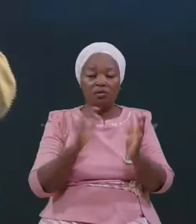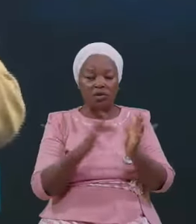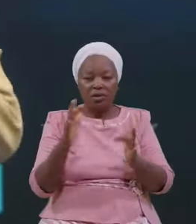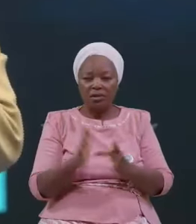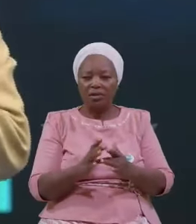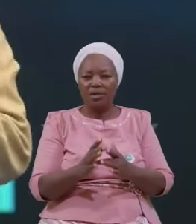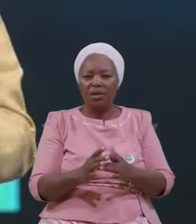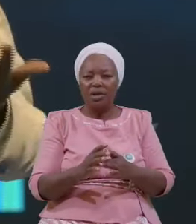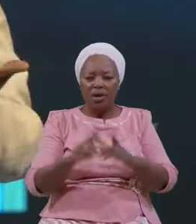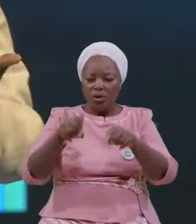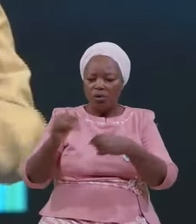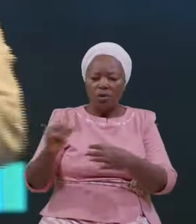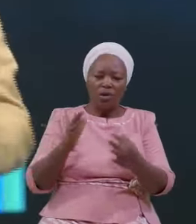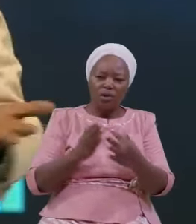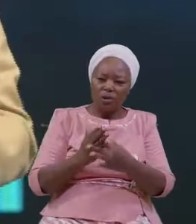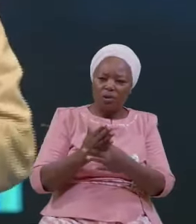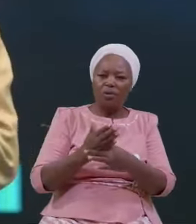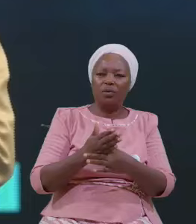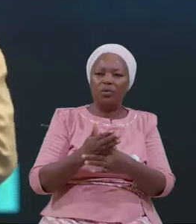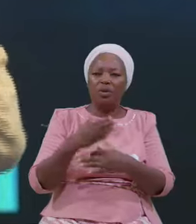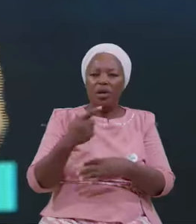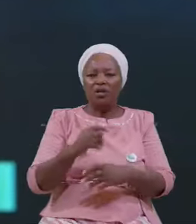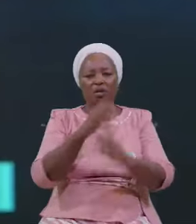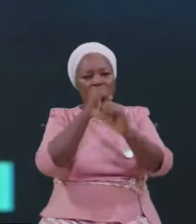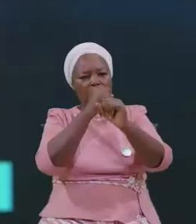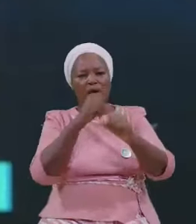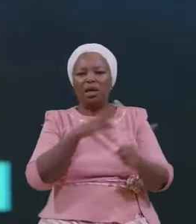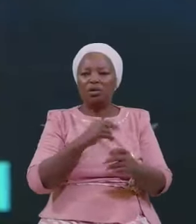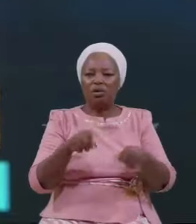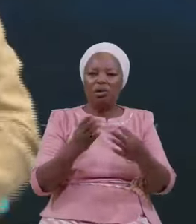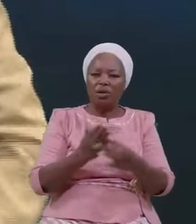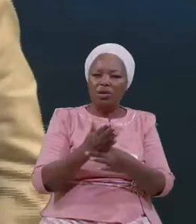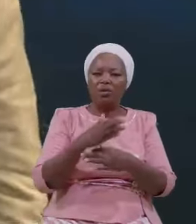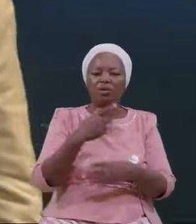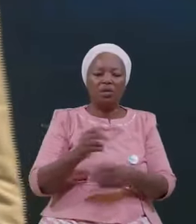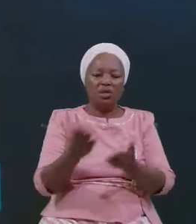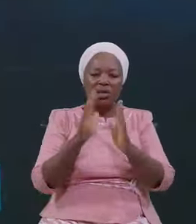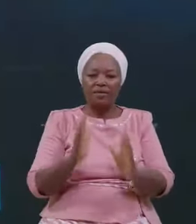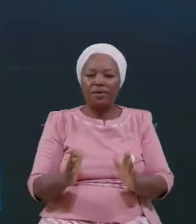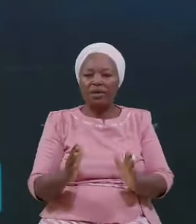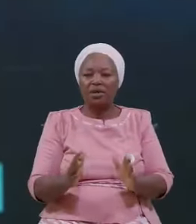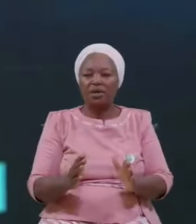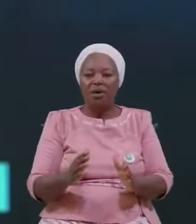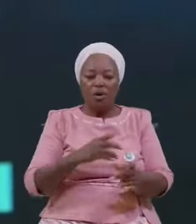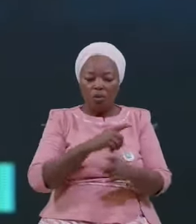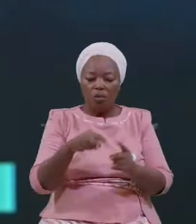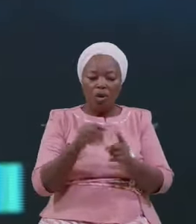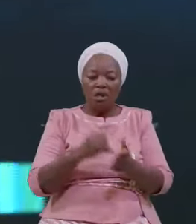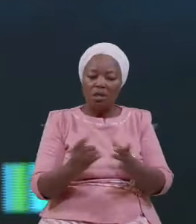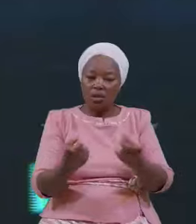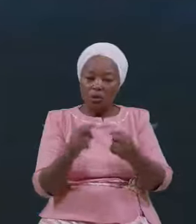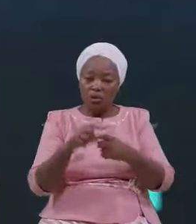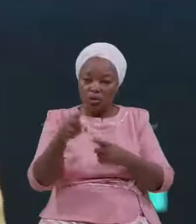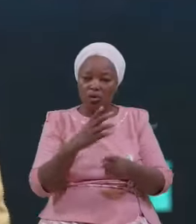going through the microphone, going through a servant, when it gets to you, it enters your